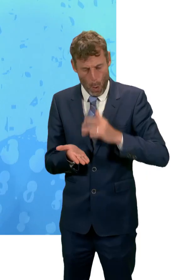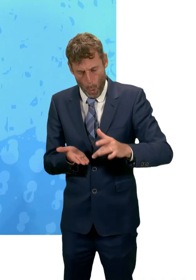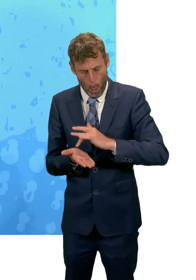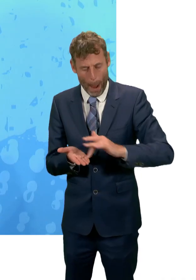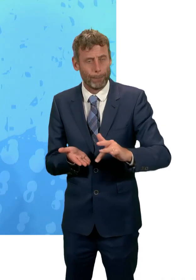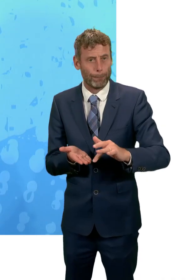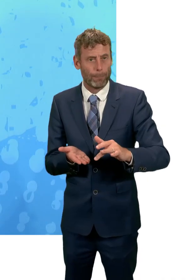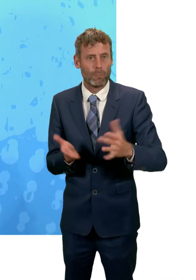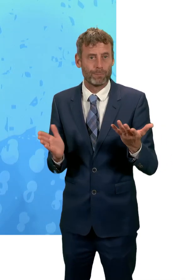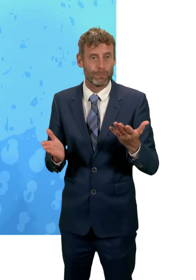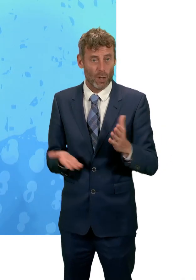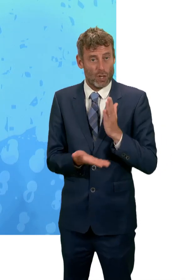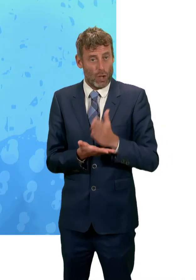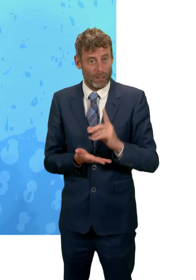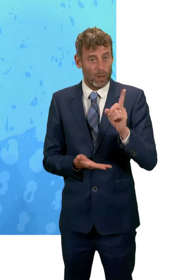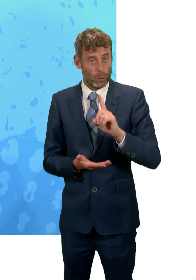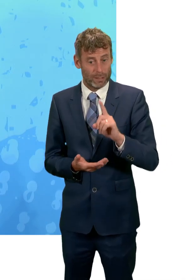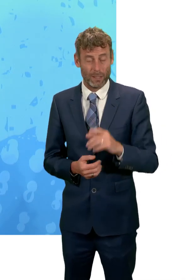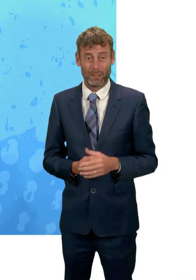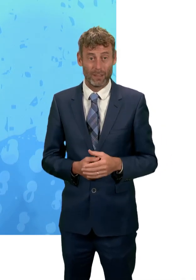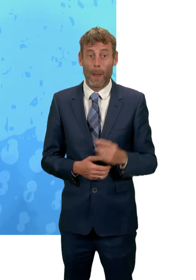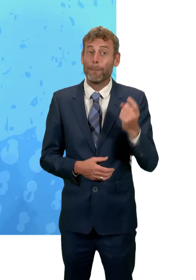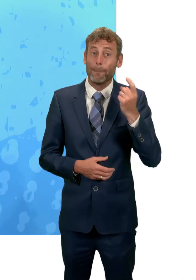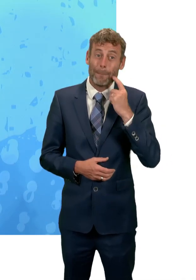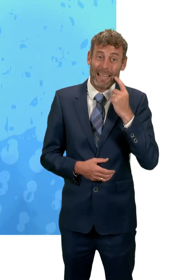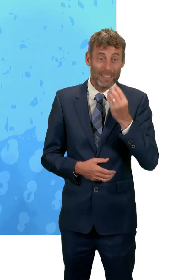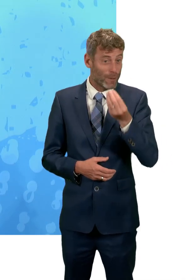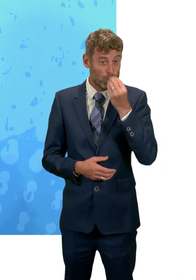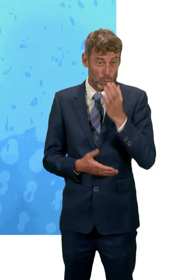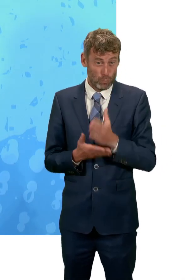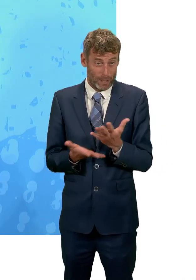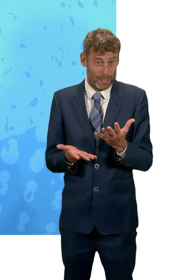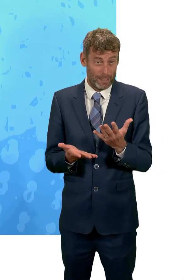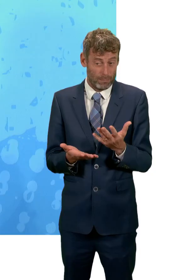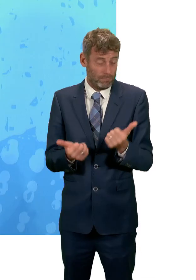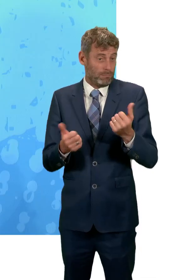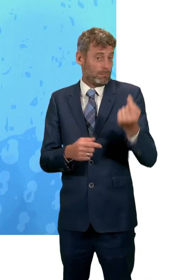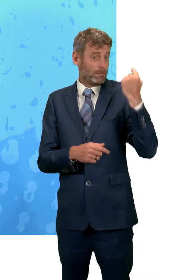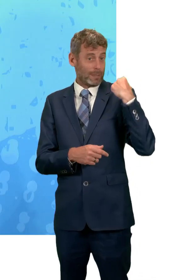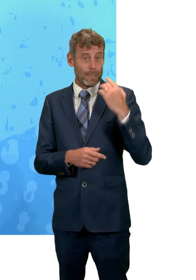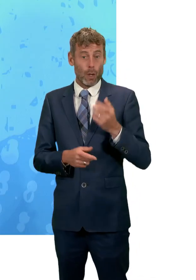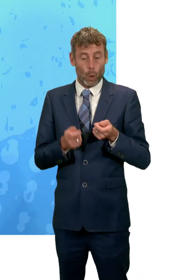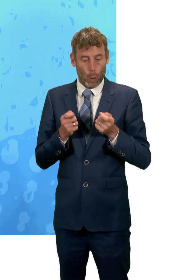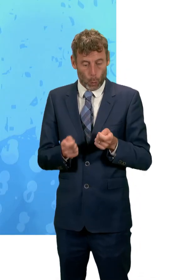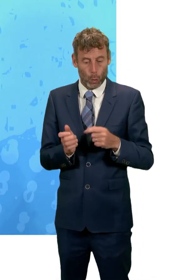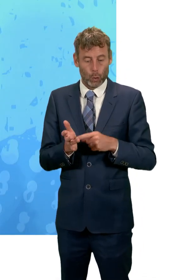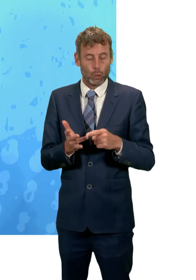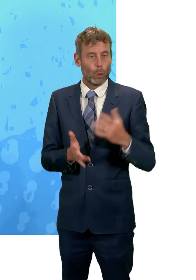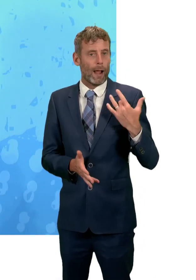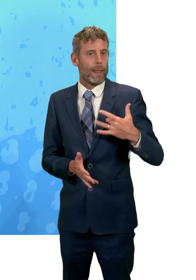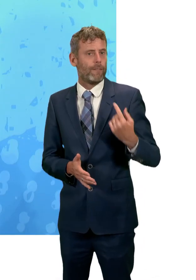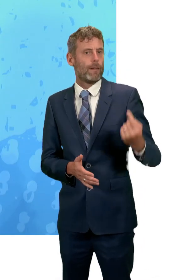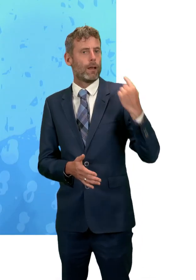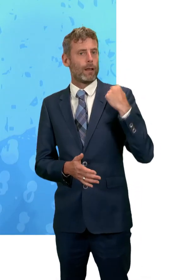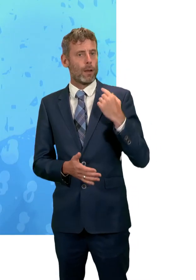fundamental foods, or basic foods, are simple because we cooked to live back then. We had to cook. So things were a lot